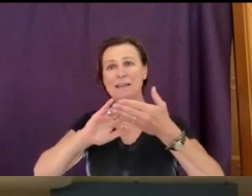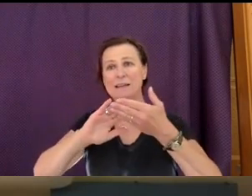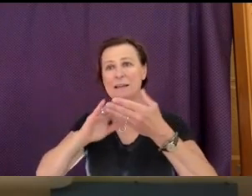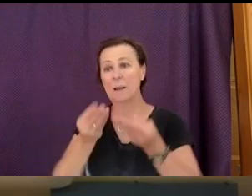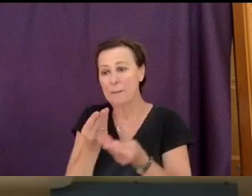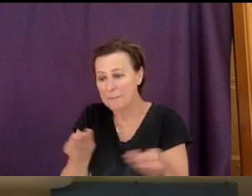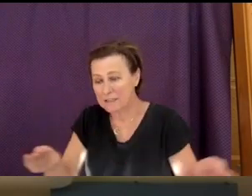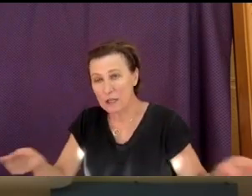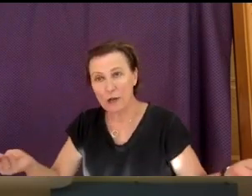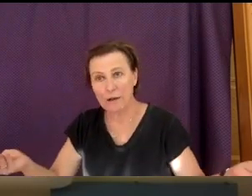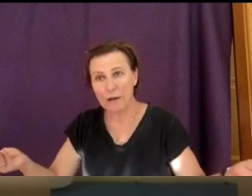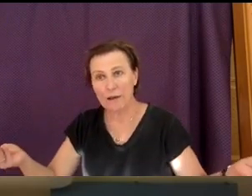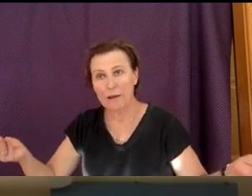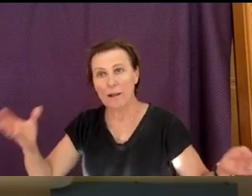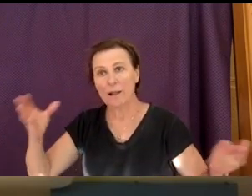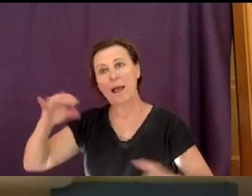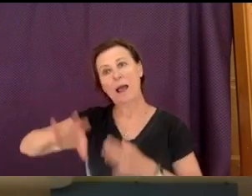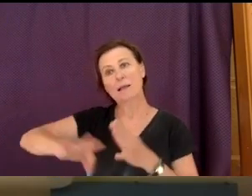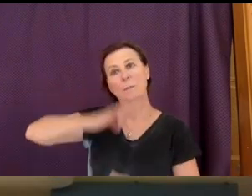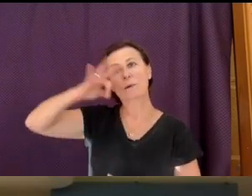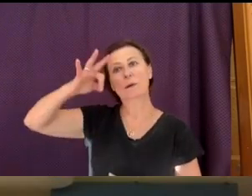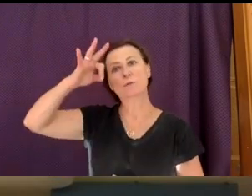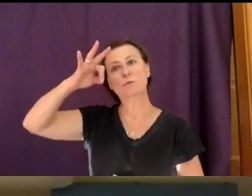material and spiritual,